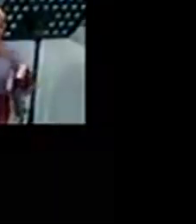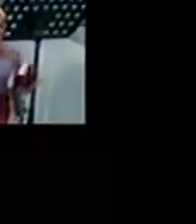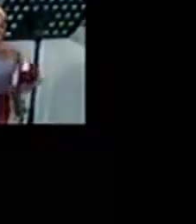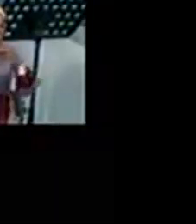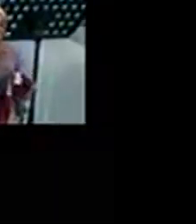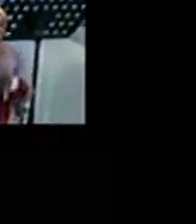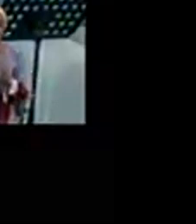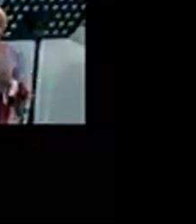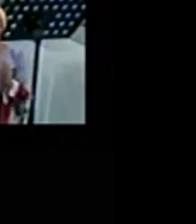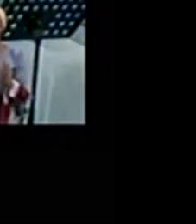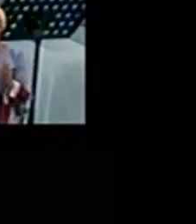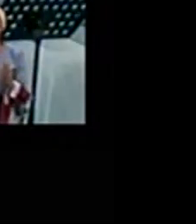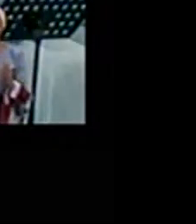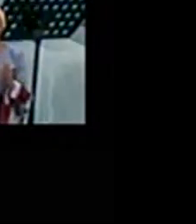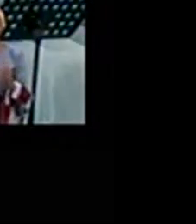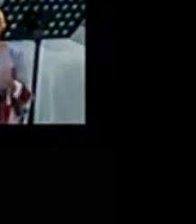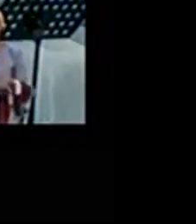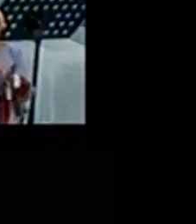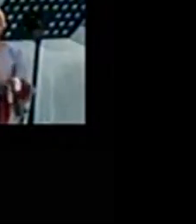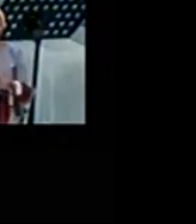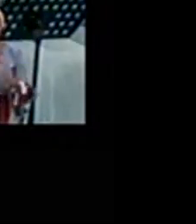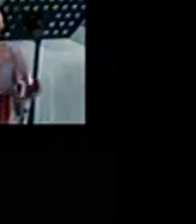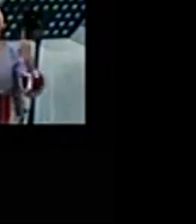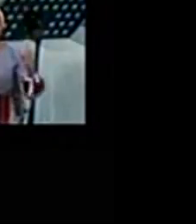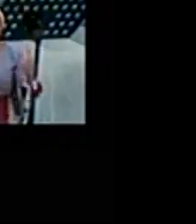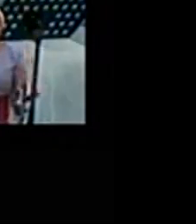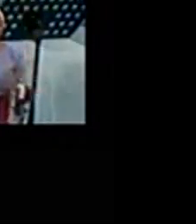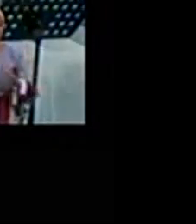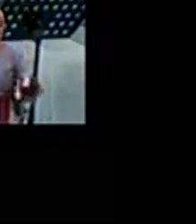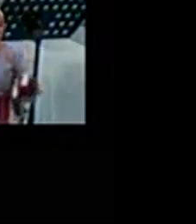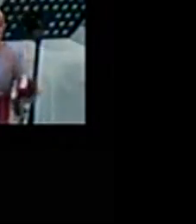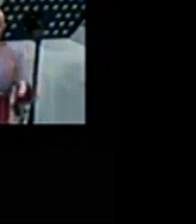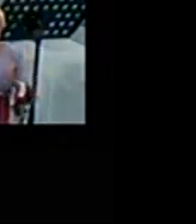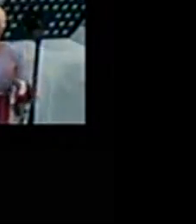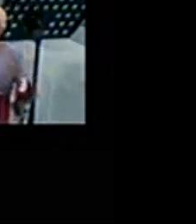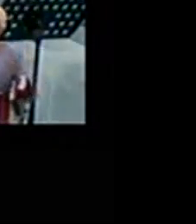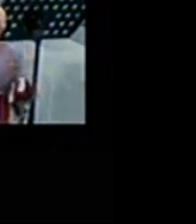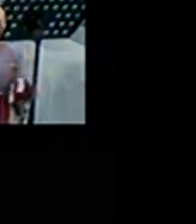we've been devil s